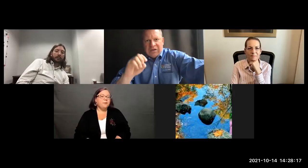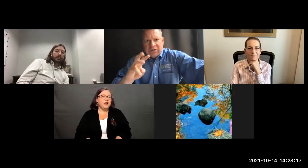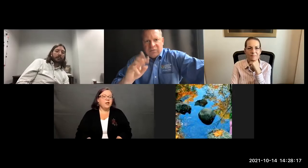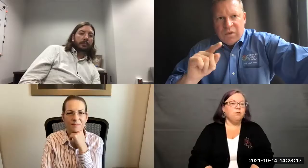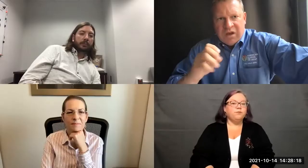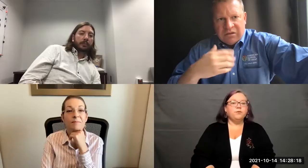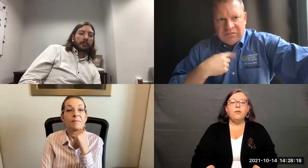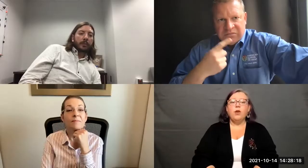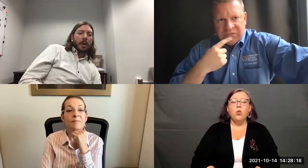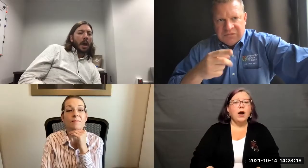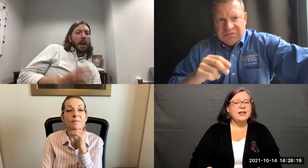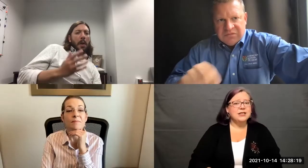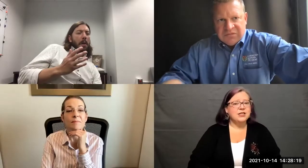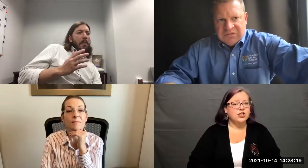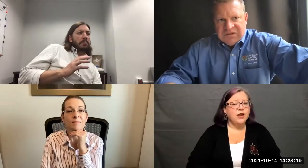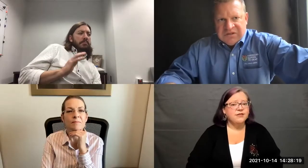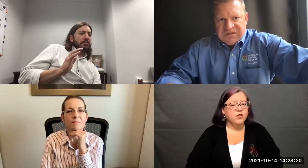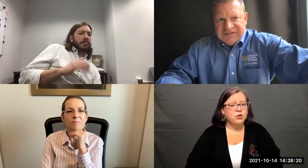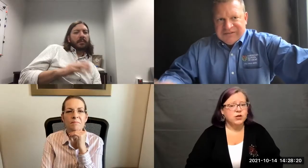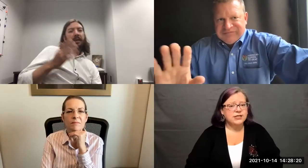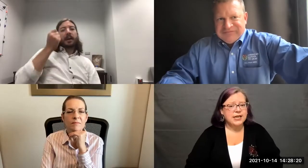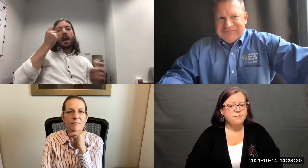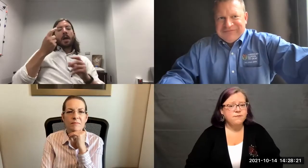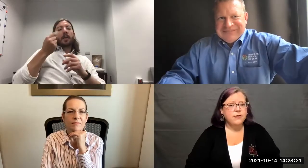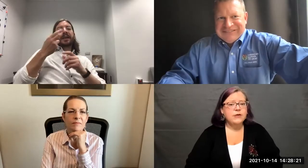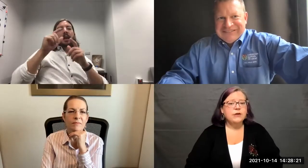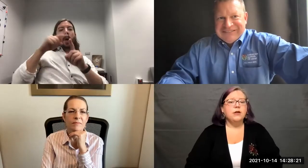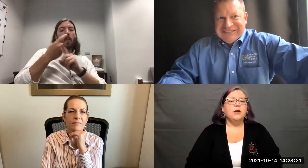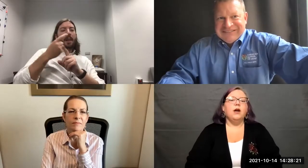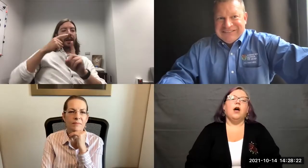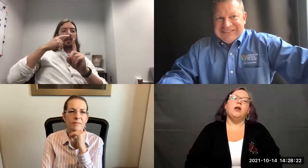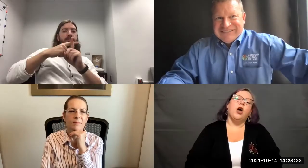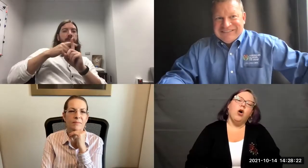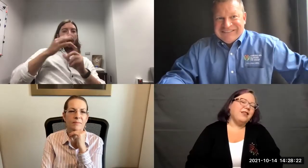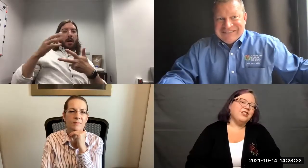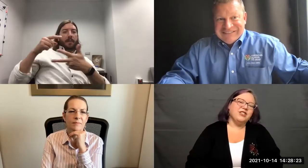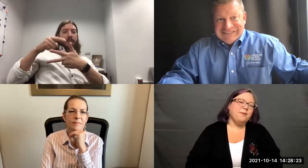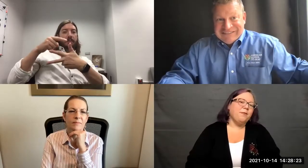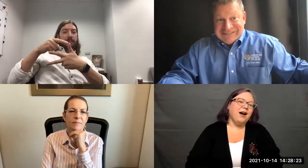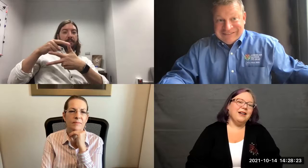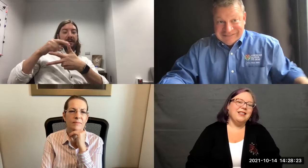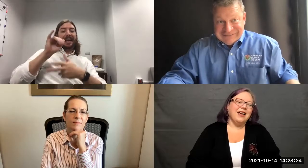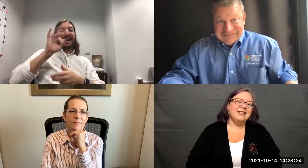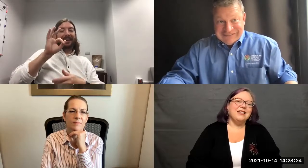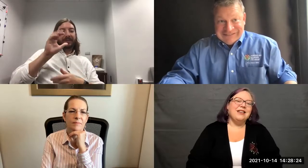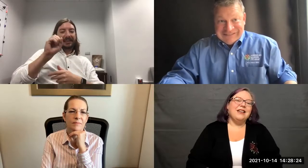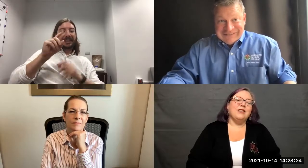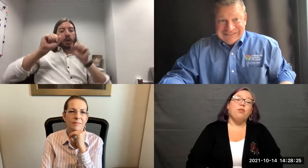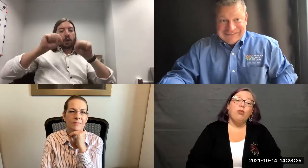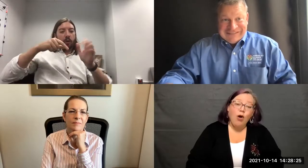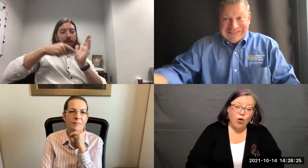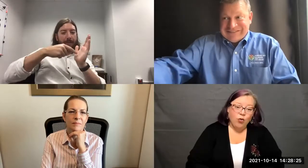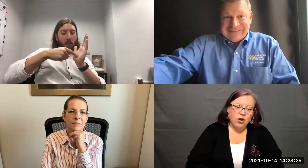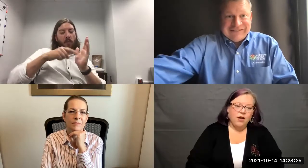Okay, thank you. Wyatt, did you have something you wanted to say? No, I think just keep in mind that